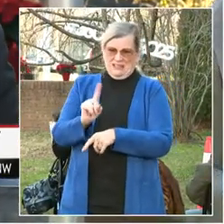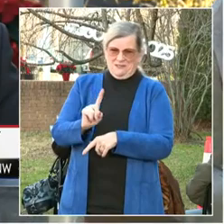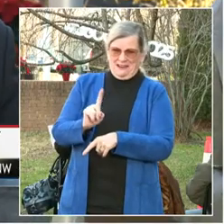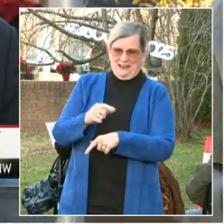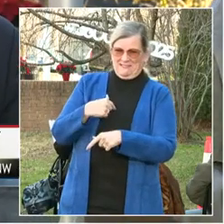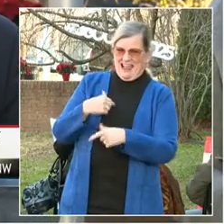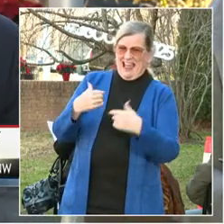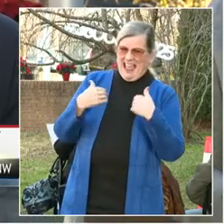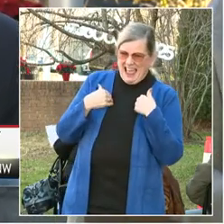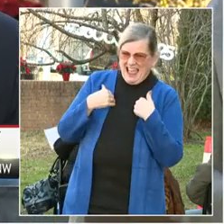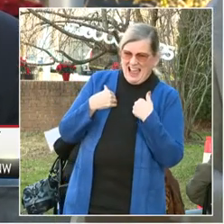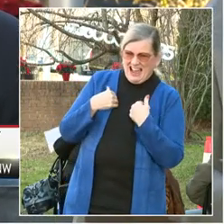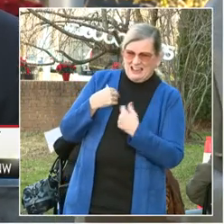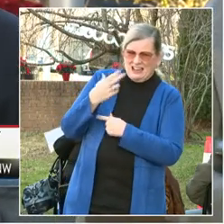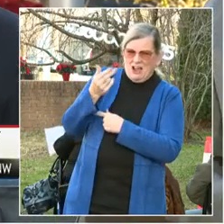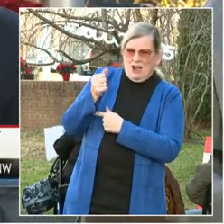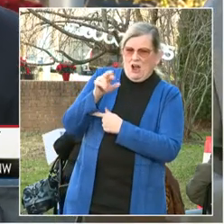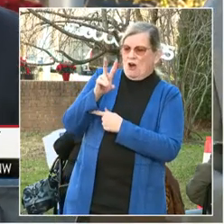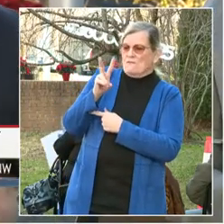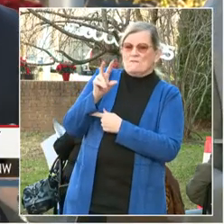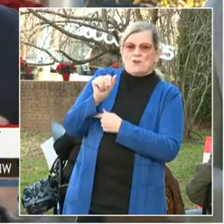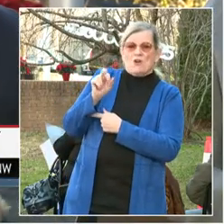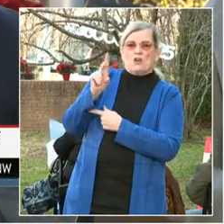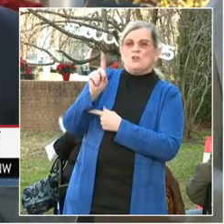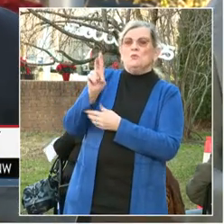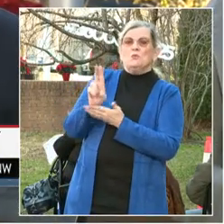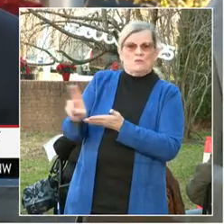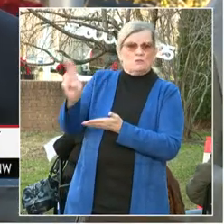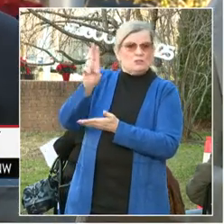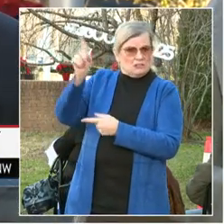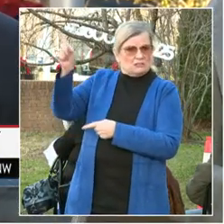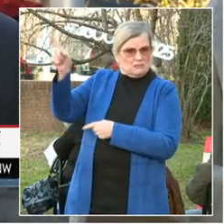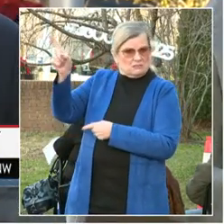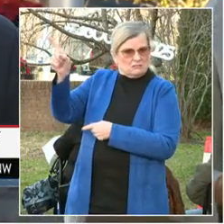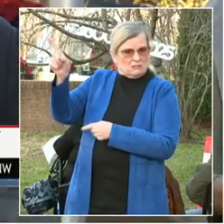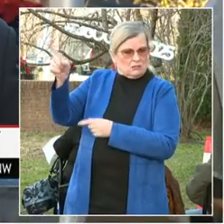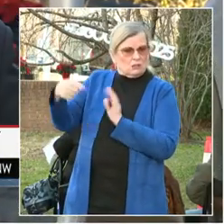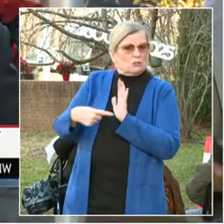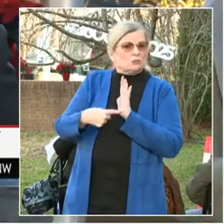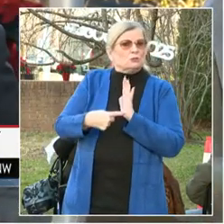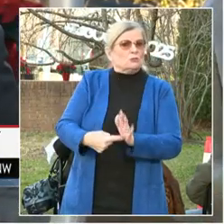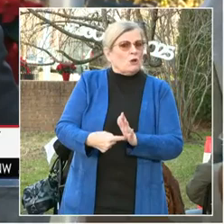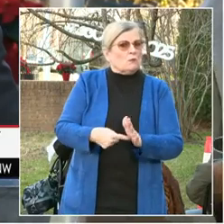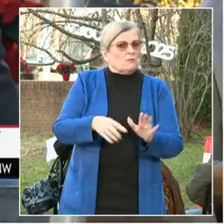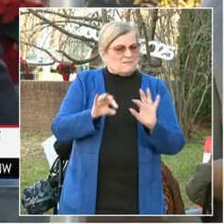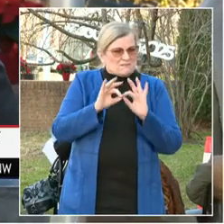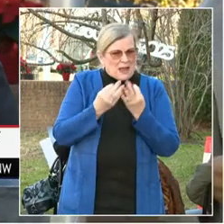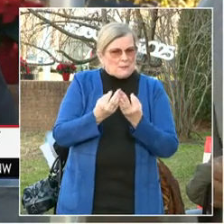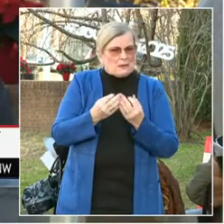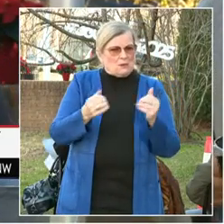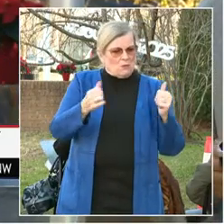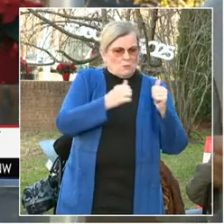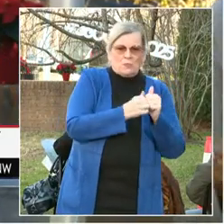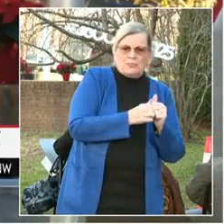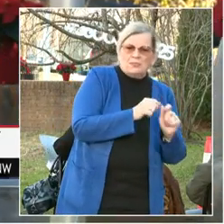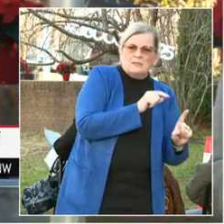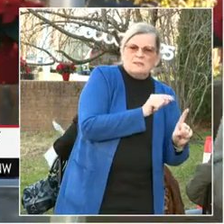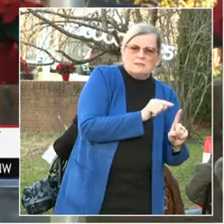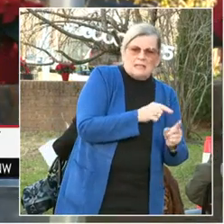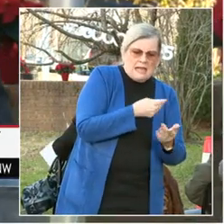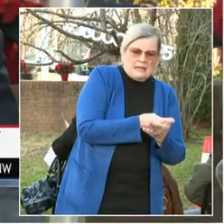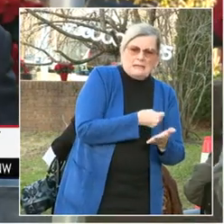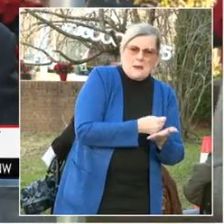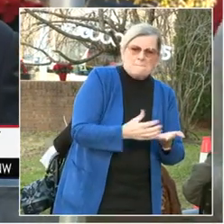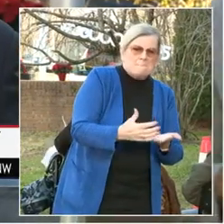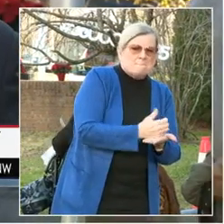University that shows that families of the same income, whether they live in a high opportunity area, one with medium opportunity or